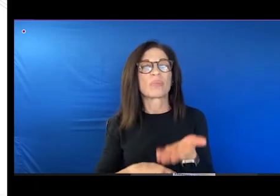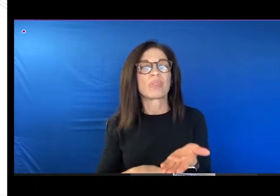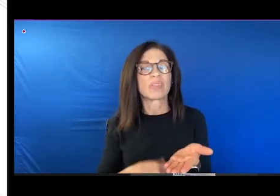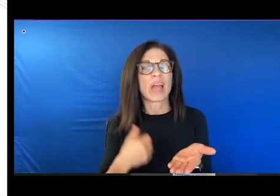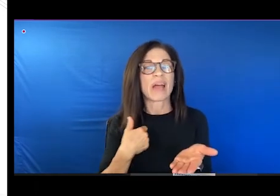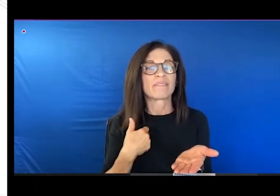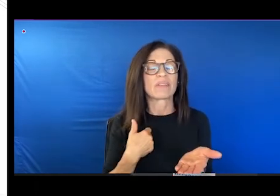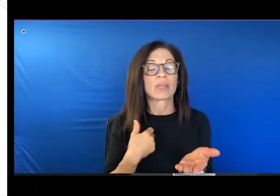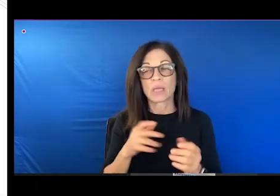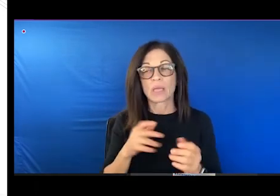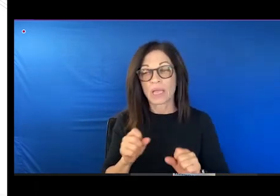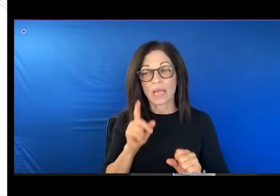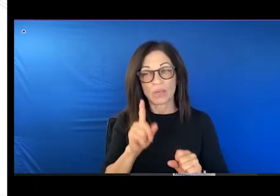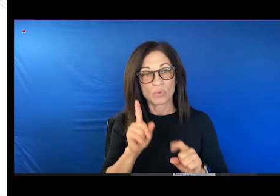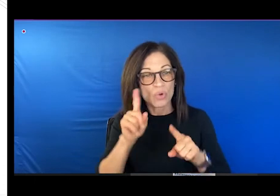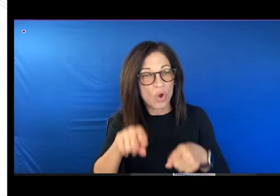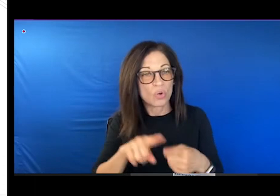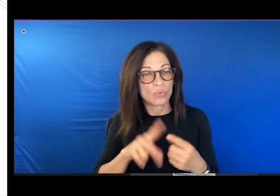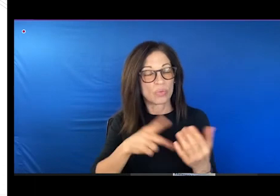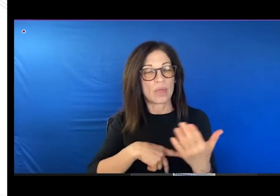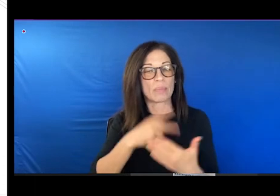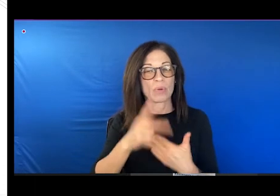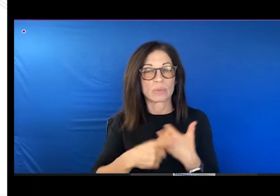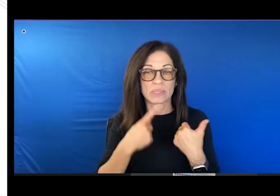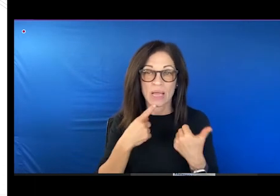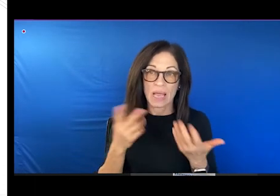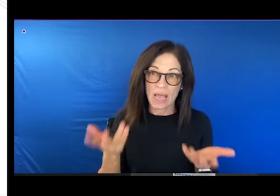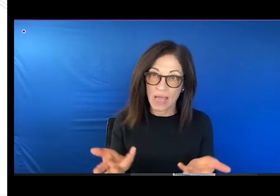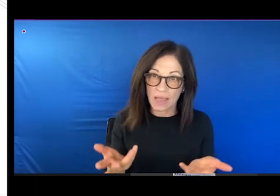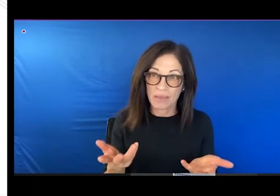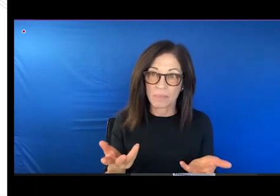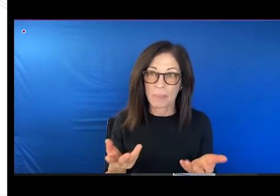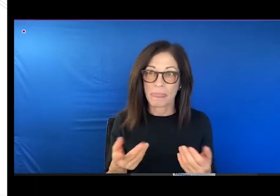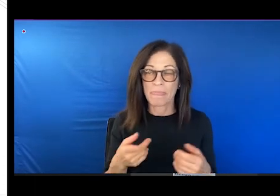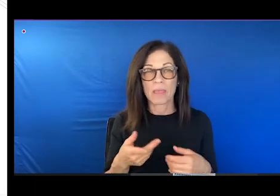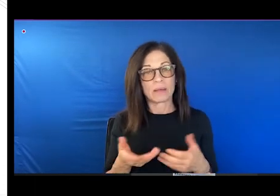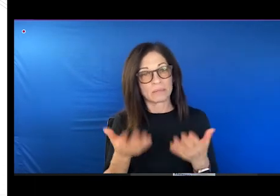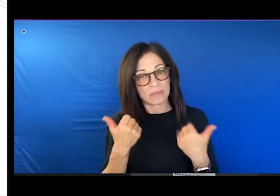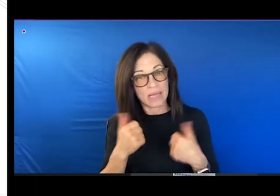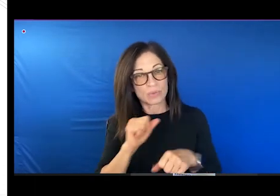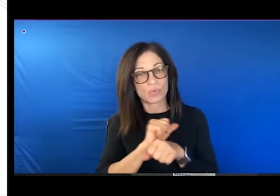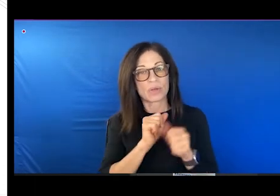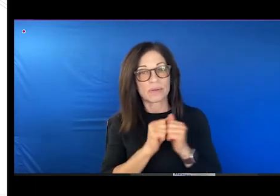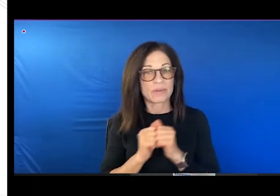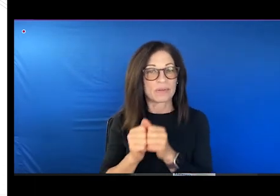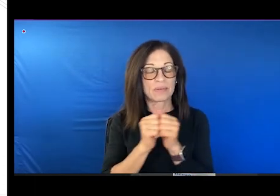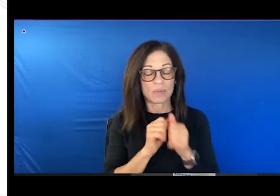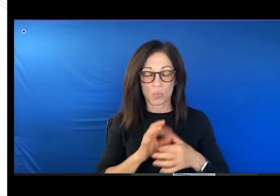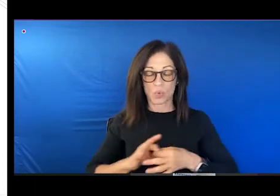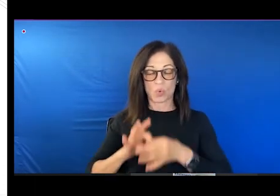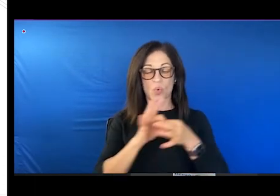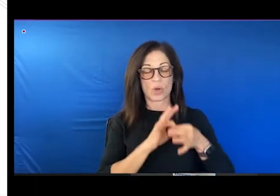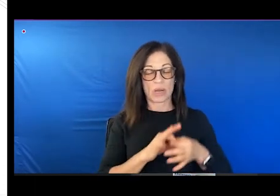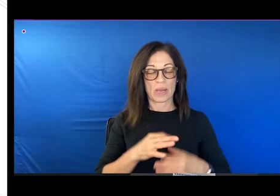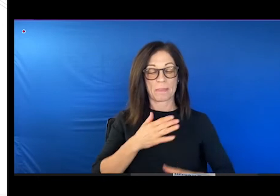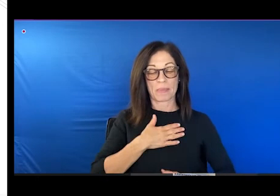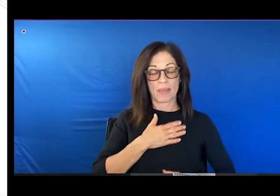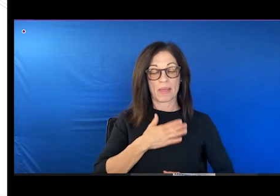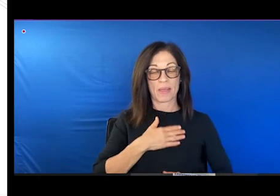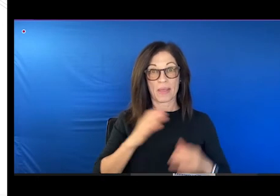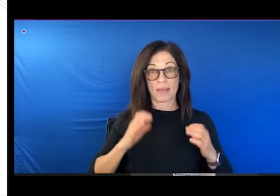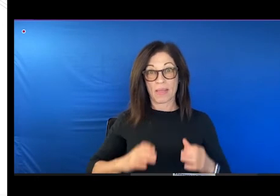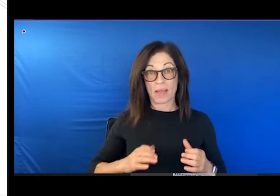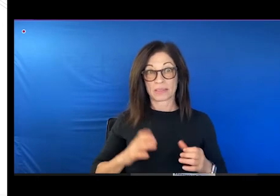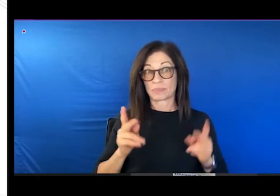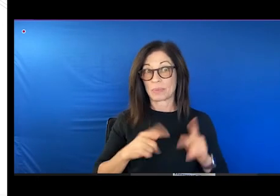these programs exist? Can you knock on the door of those programs and say, hey, let's collaborate, let's